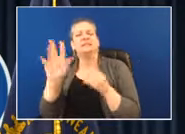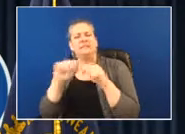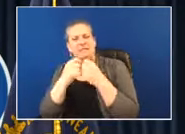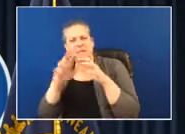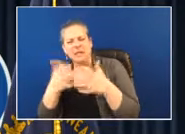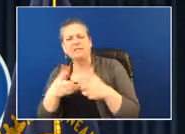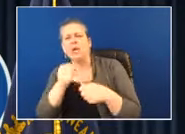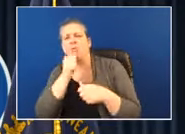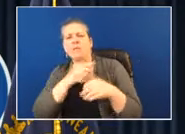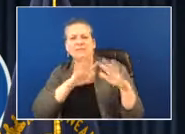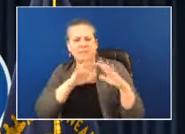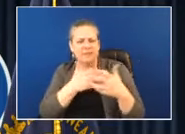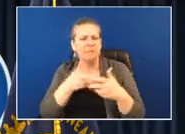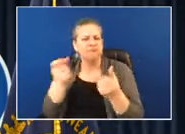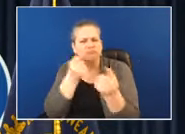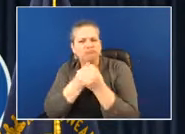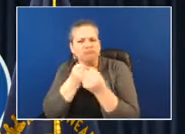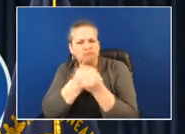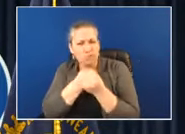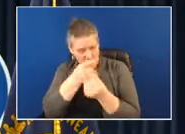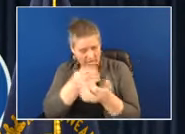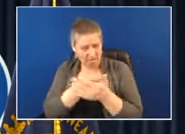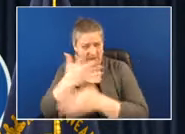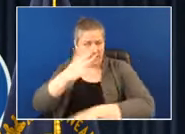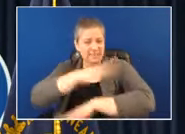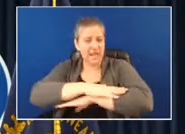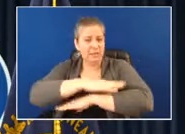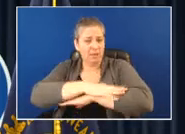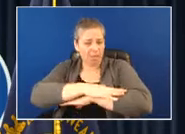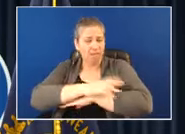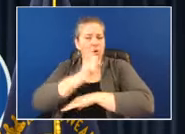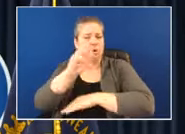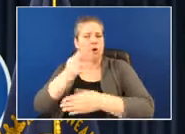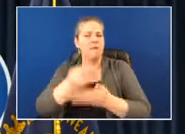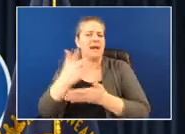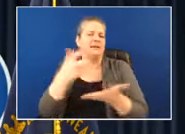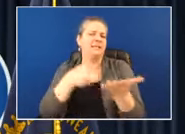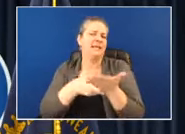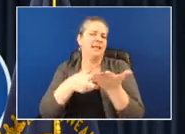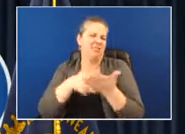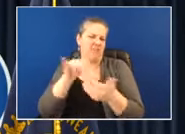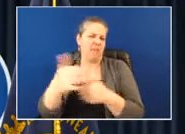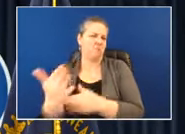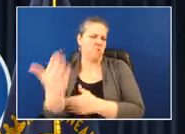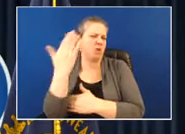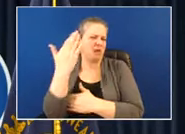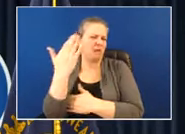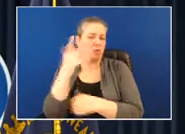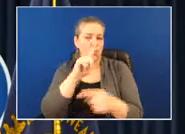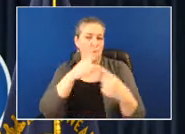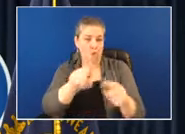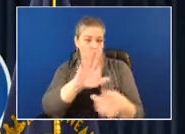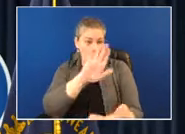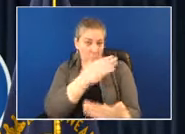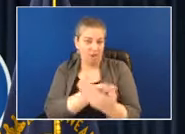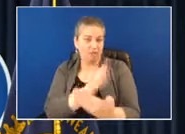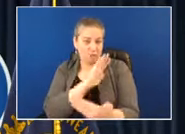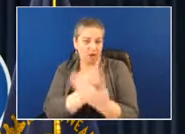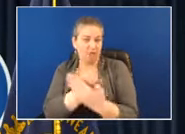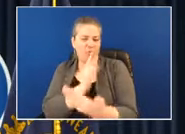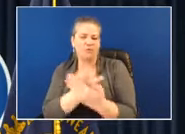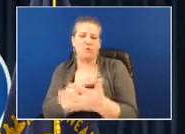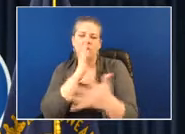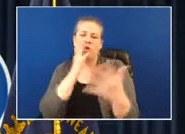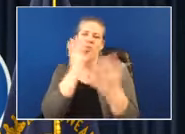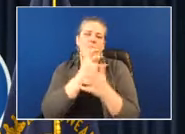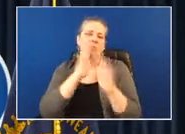support. You can buy a table in advance or purchase individual tickets on the morning of the event as you arrive. It's going to be an incredible morning, and we'd